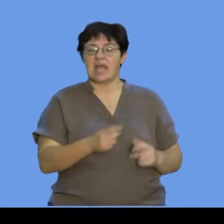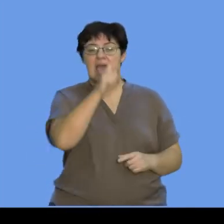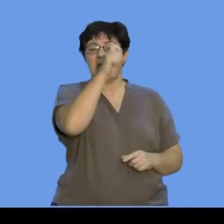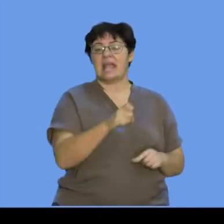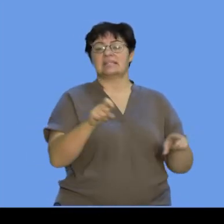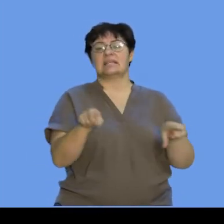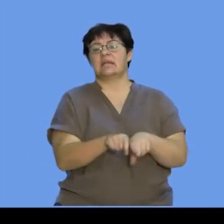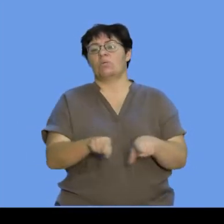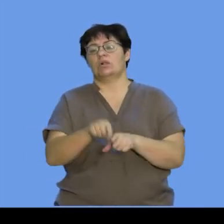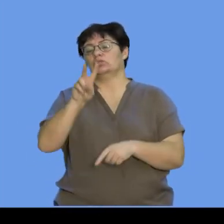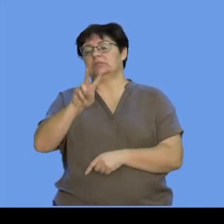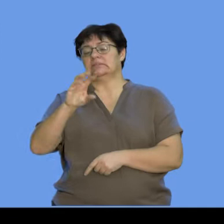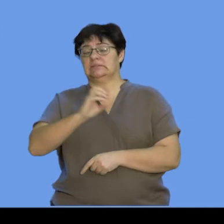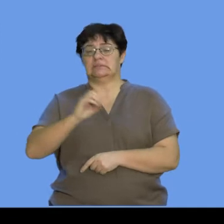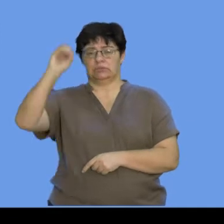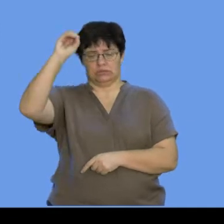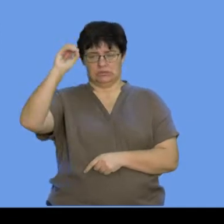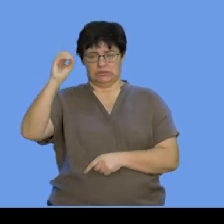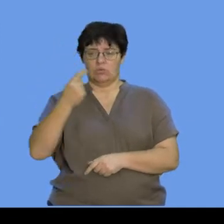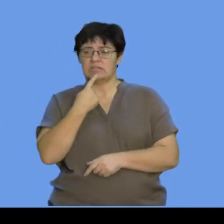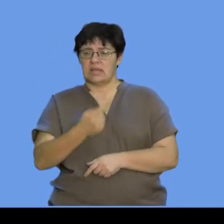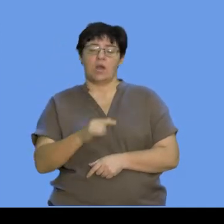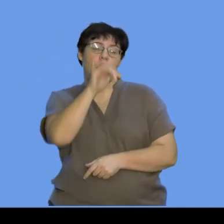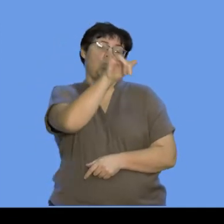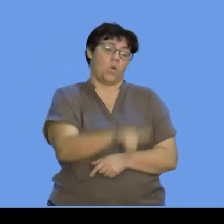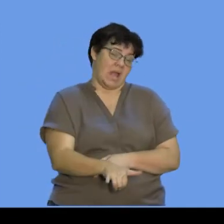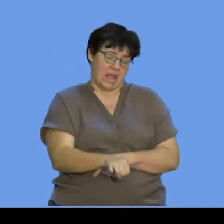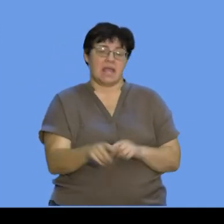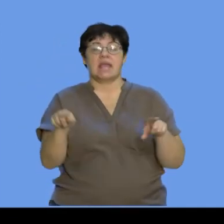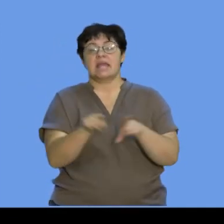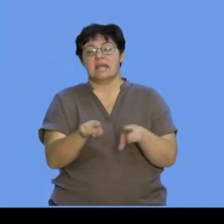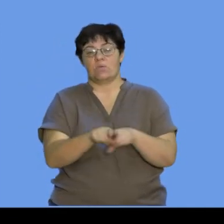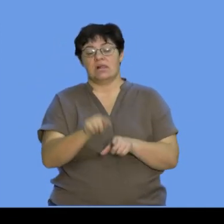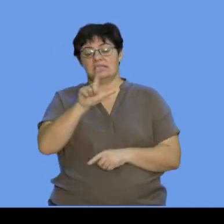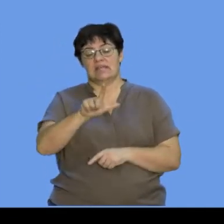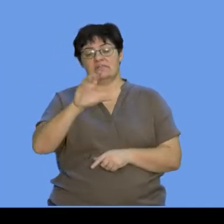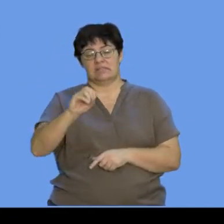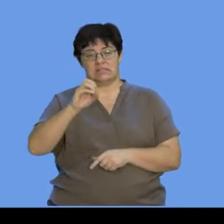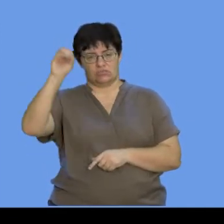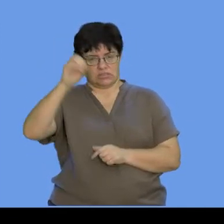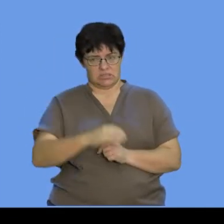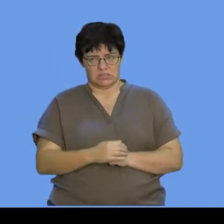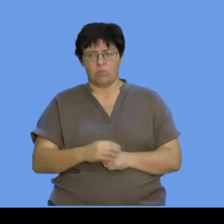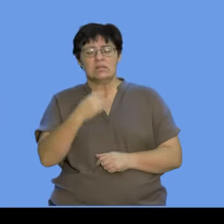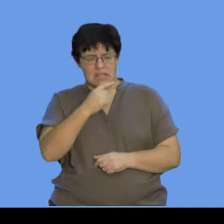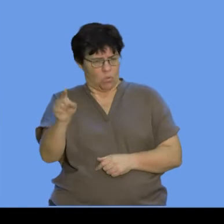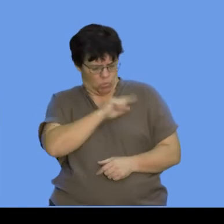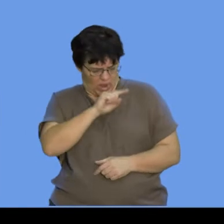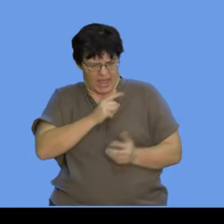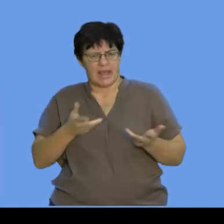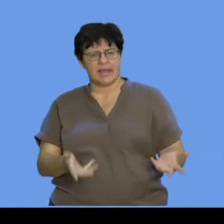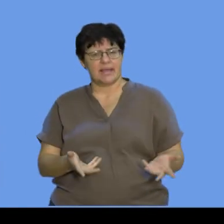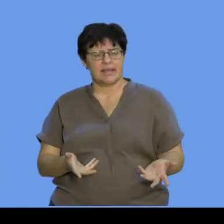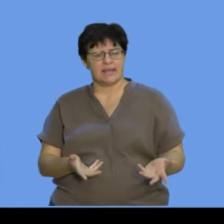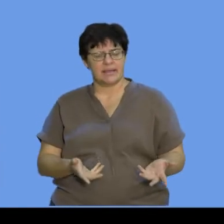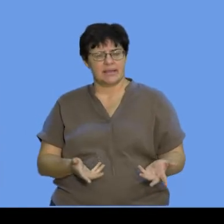is equals to 20 degrees, and you said y is equals to 70 degrees, you must give reasons for these